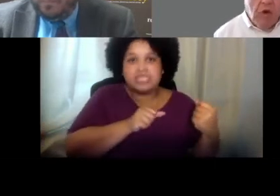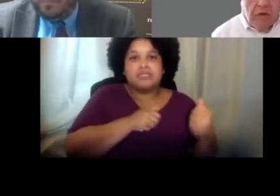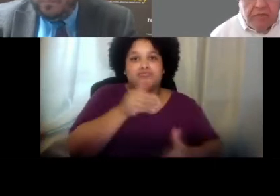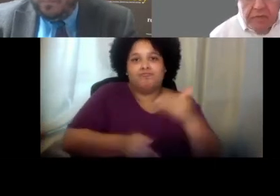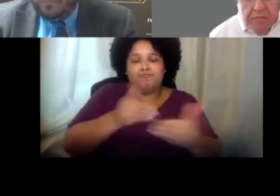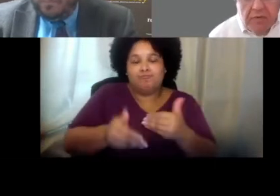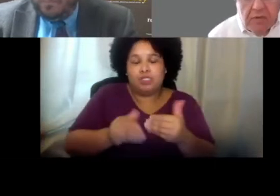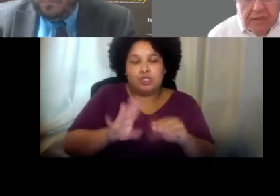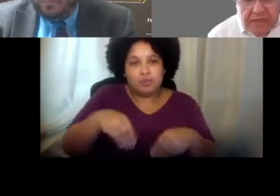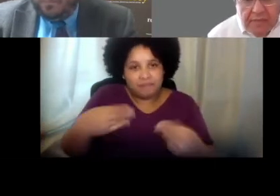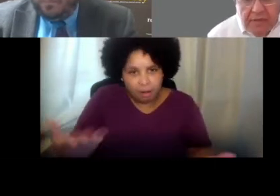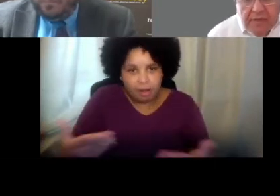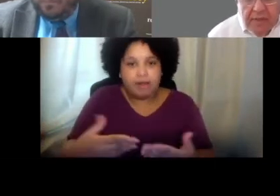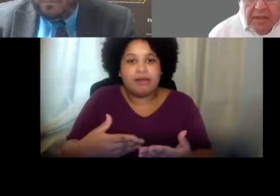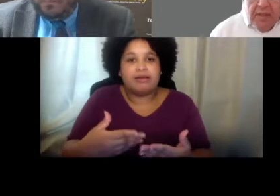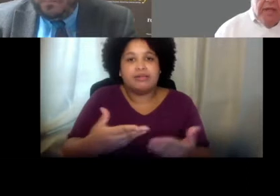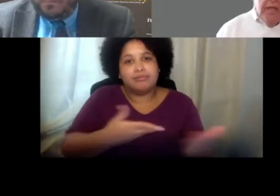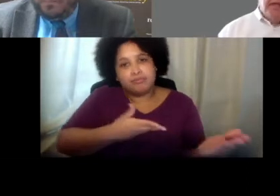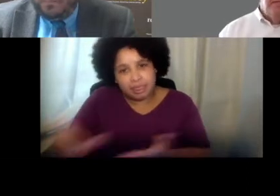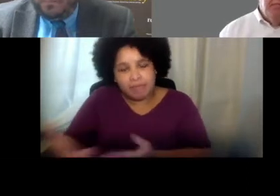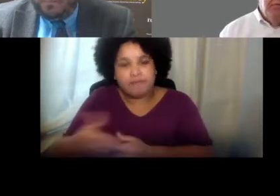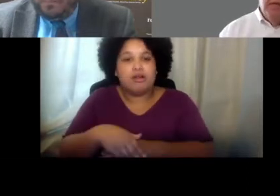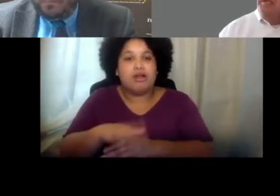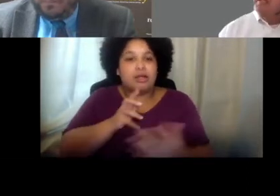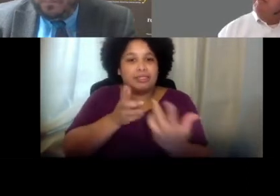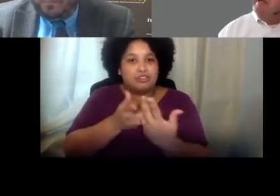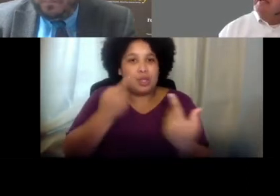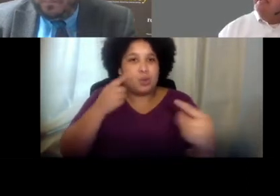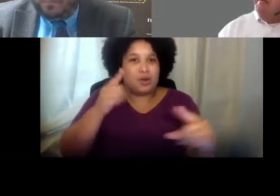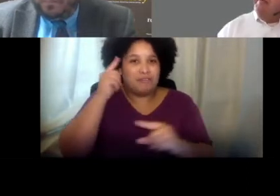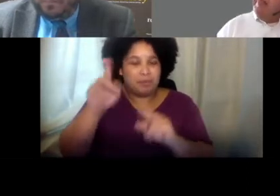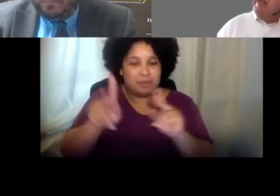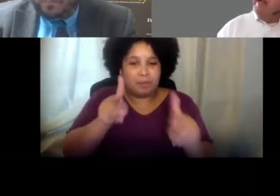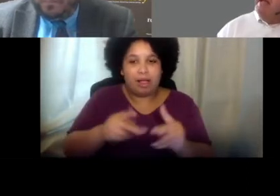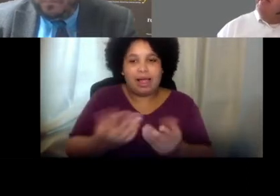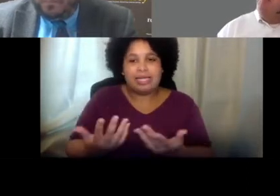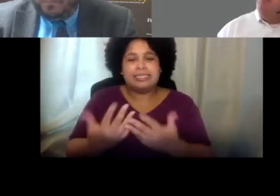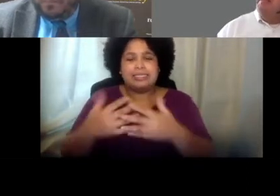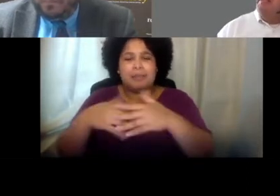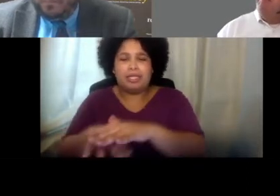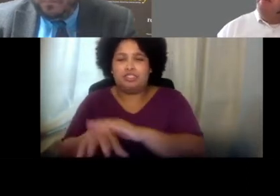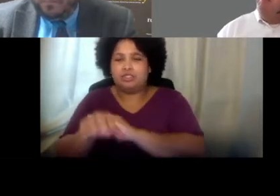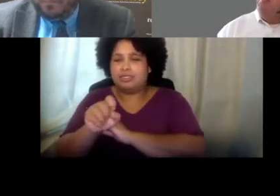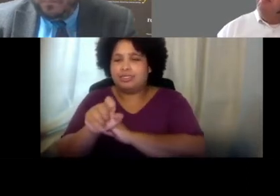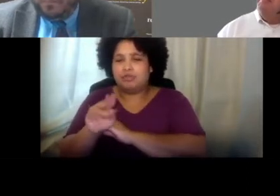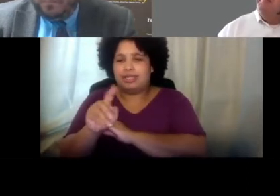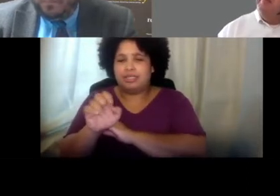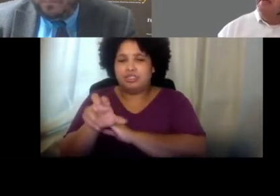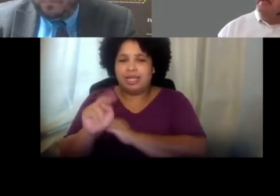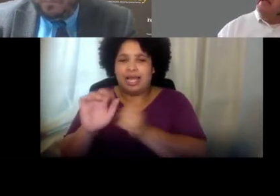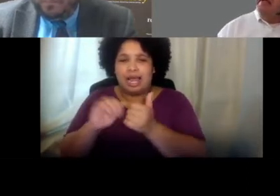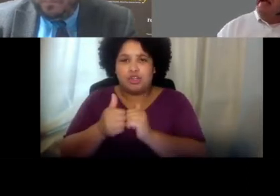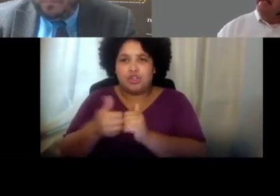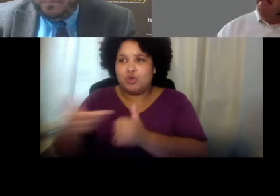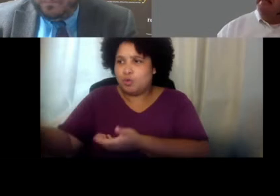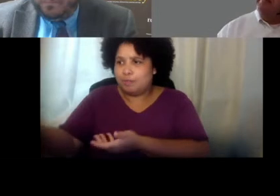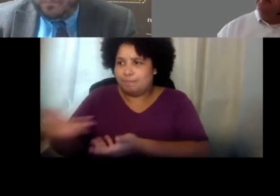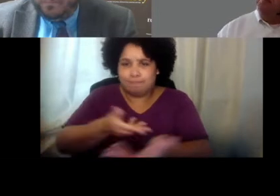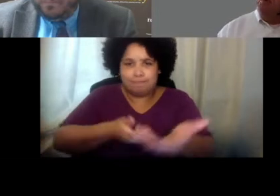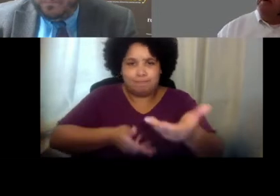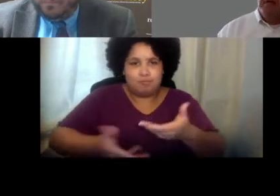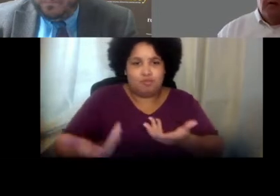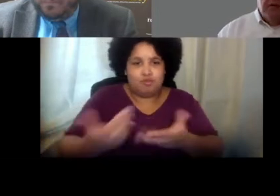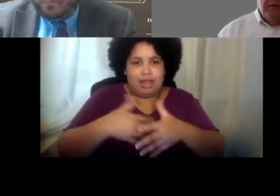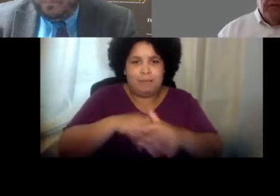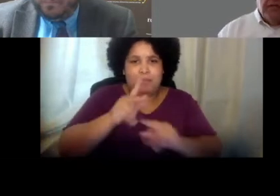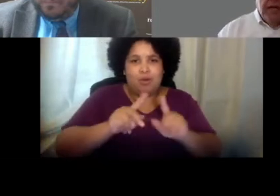that work for people who are disabled. And assimilation means, how do you bring in people who are different and get them to